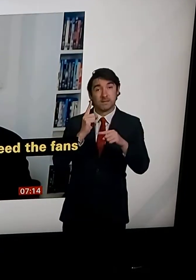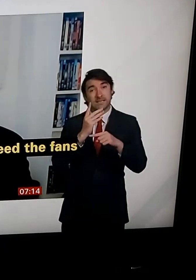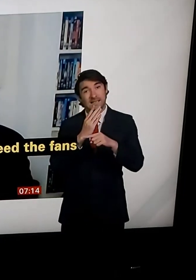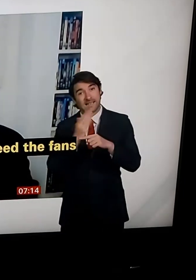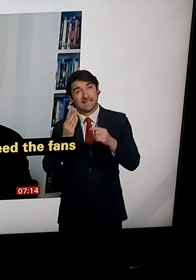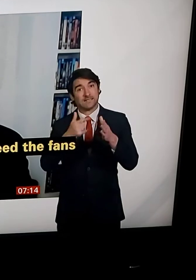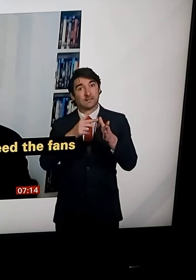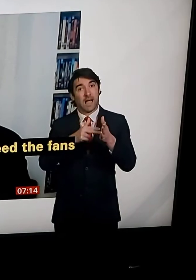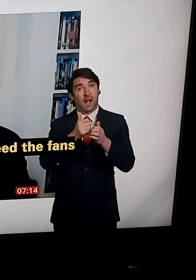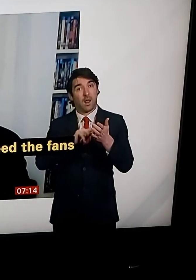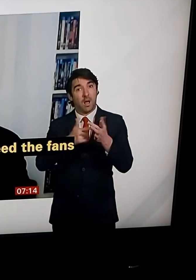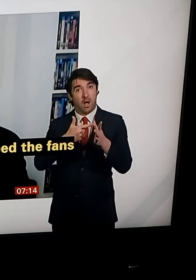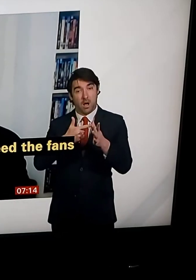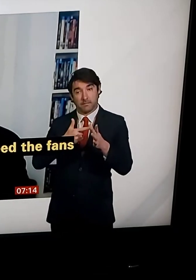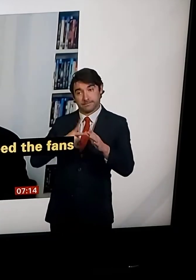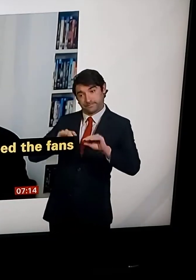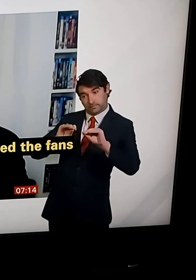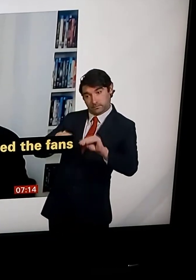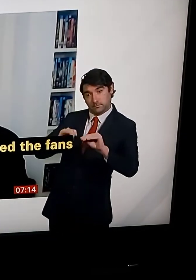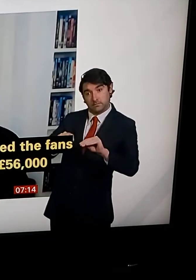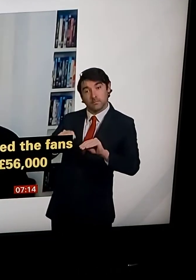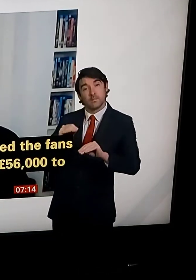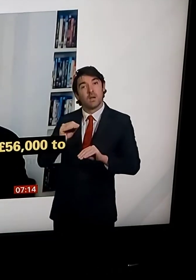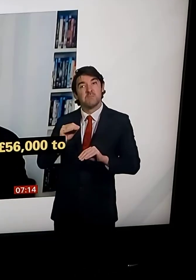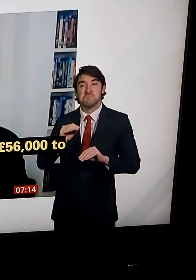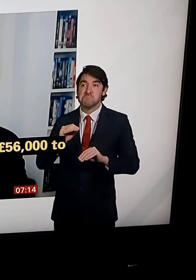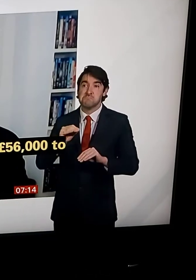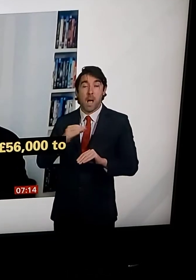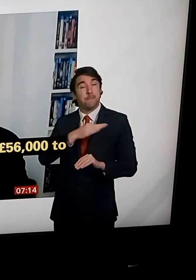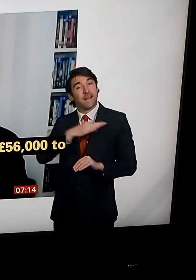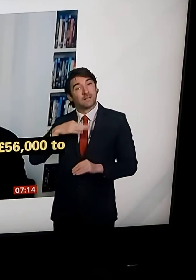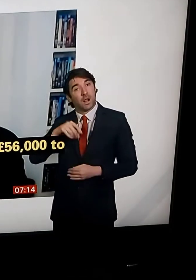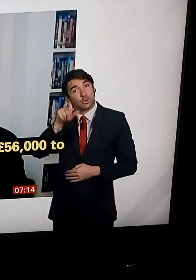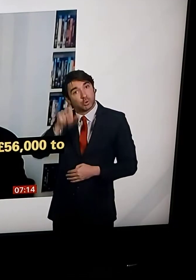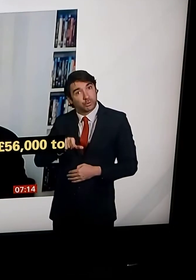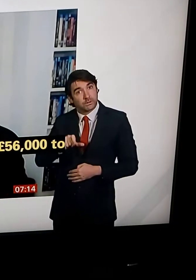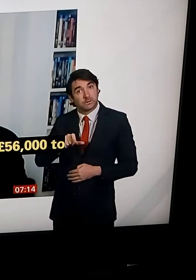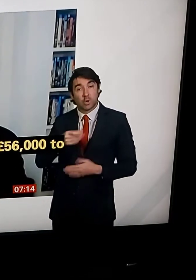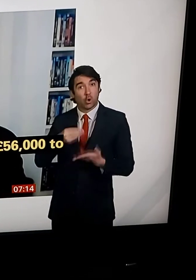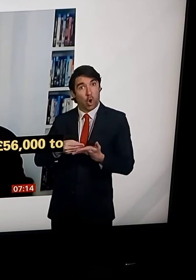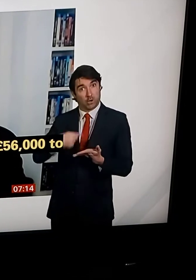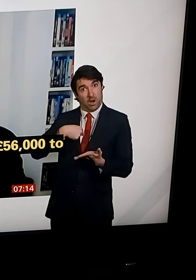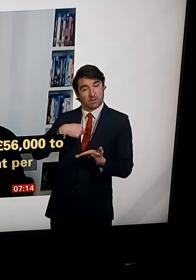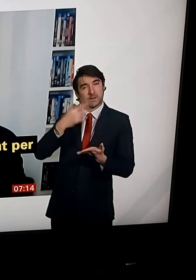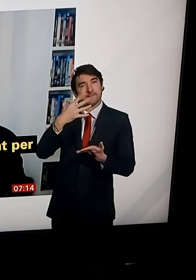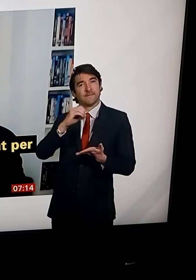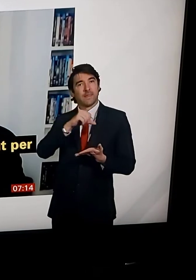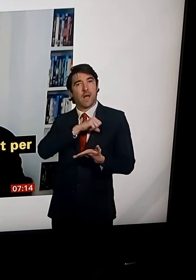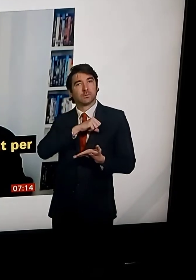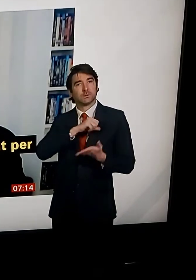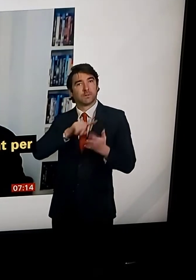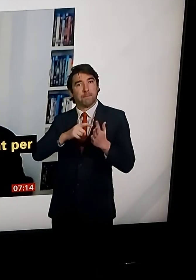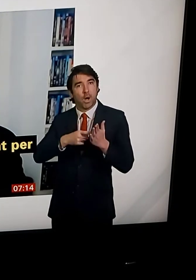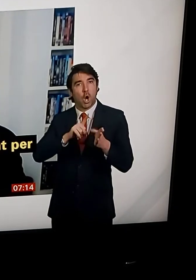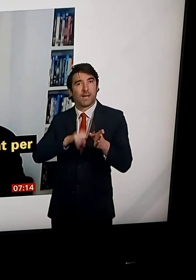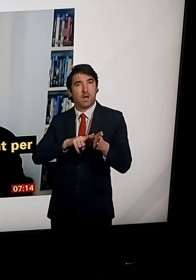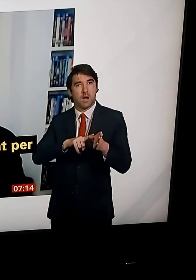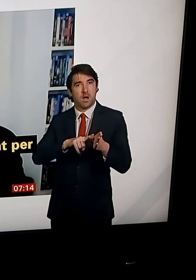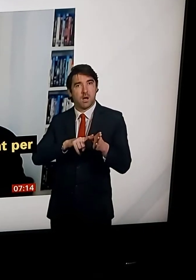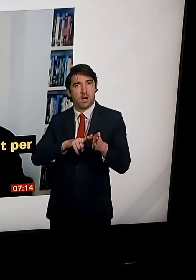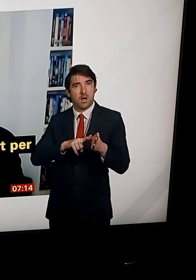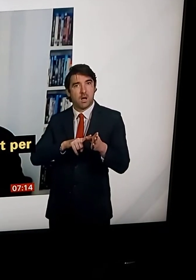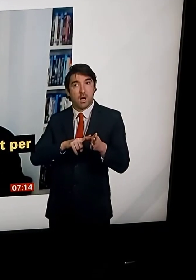per annum. Most of that money goes to the NHS. If that money isn't found, then there is a funding